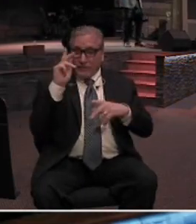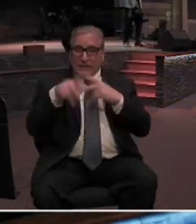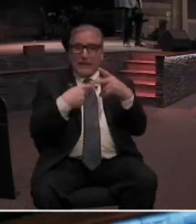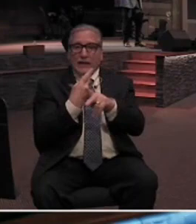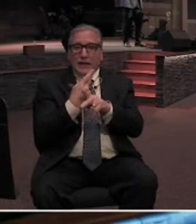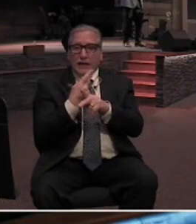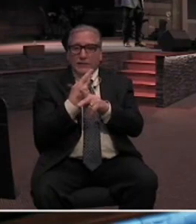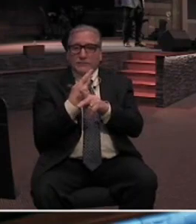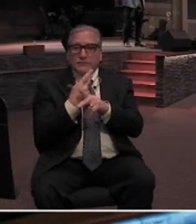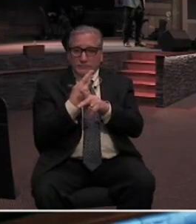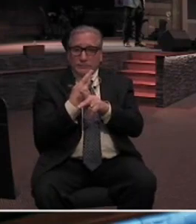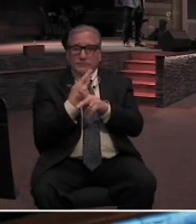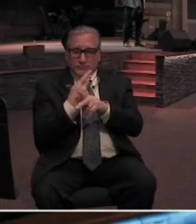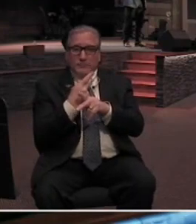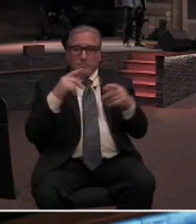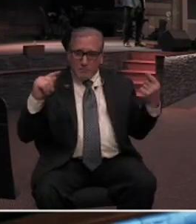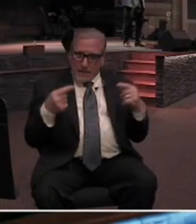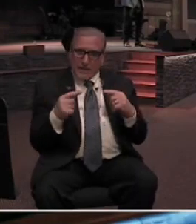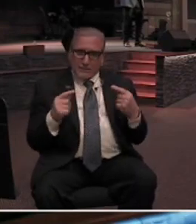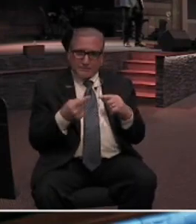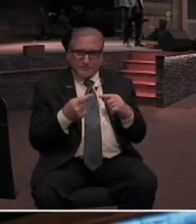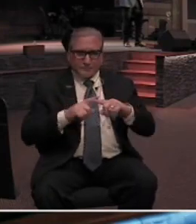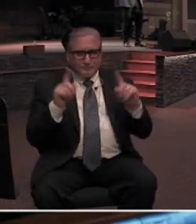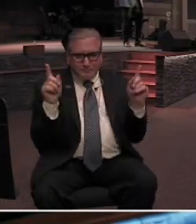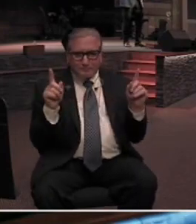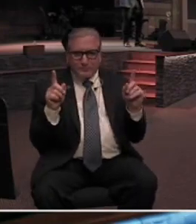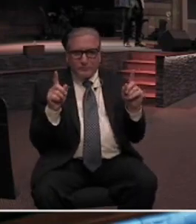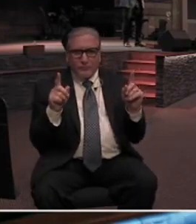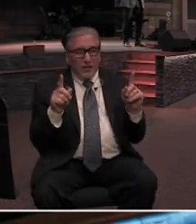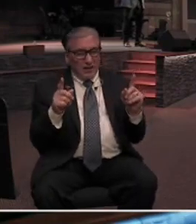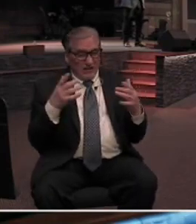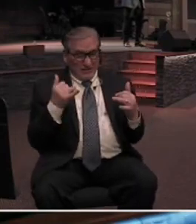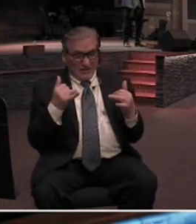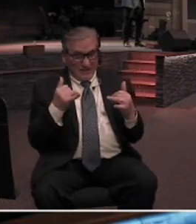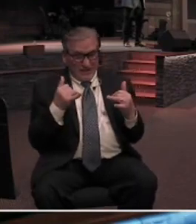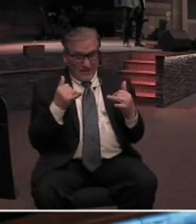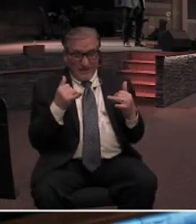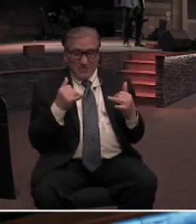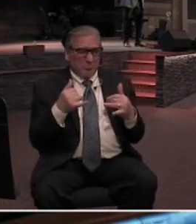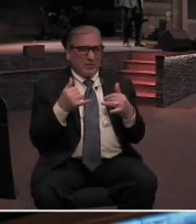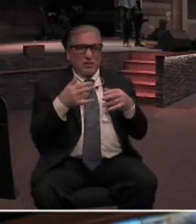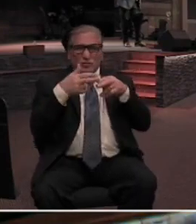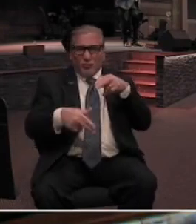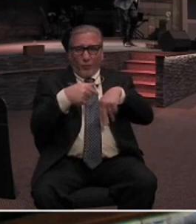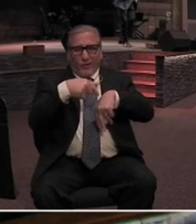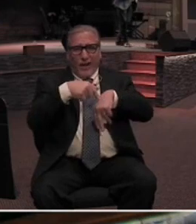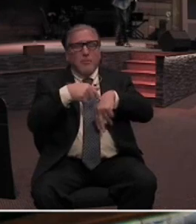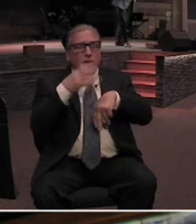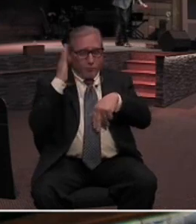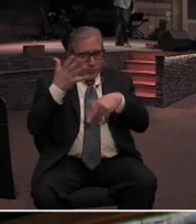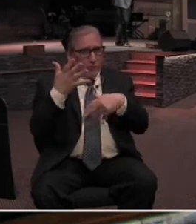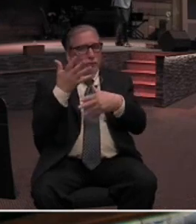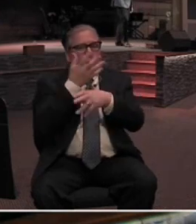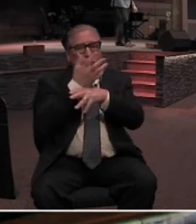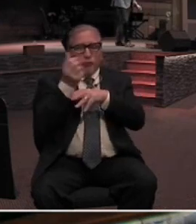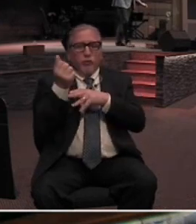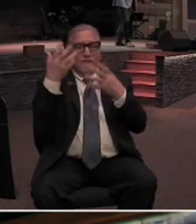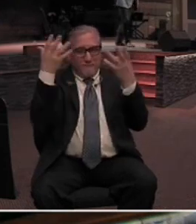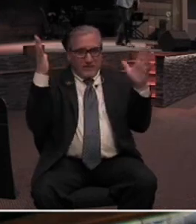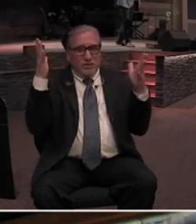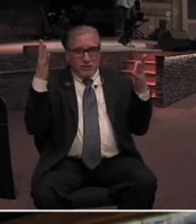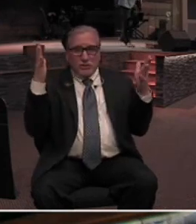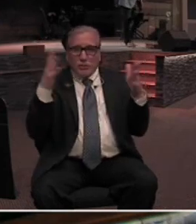pain. Because you know this pain is just temporary. You're going to get through it, and it's not